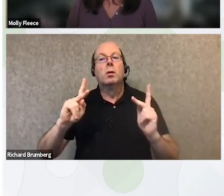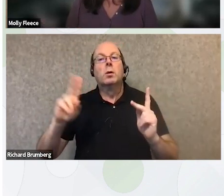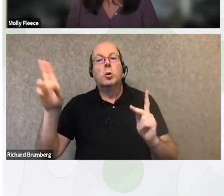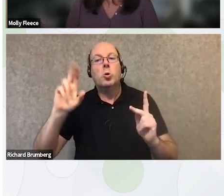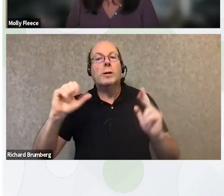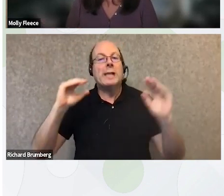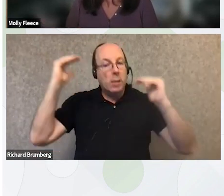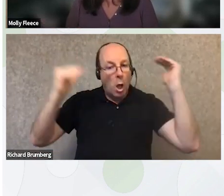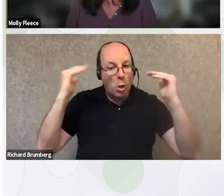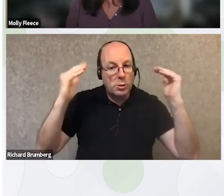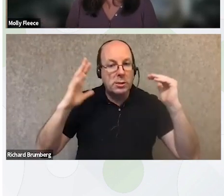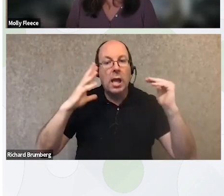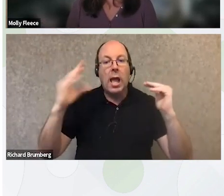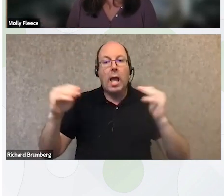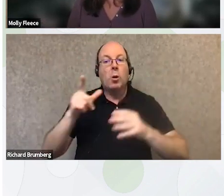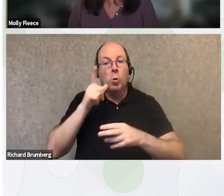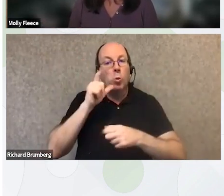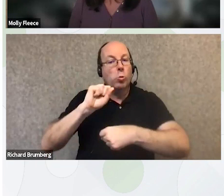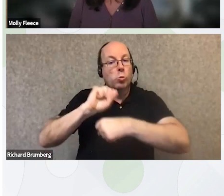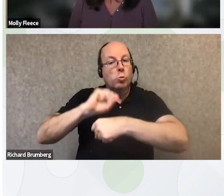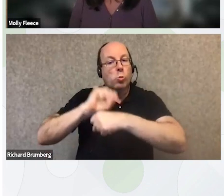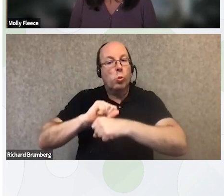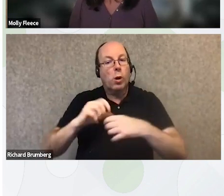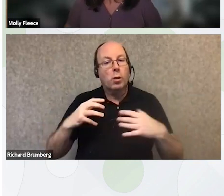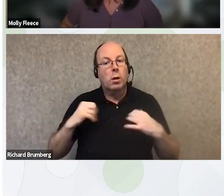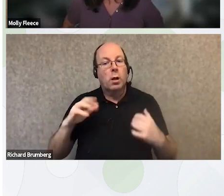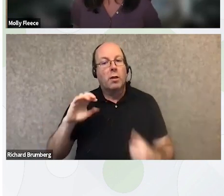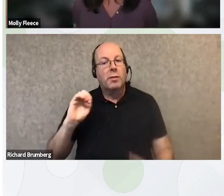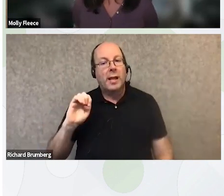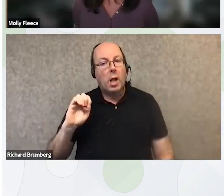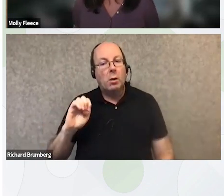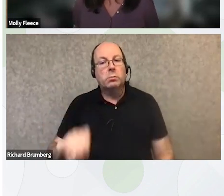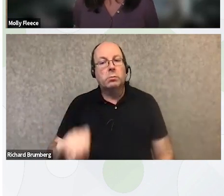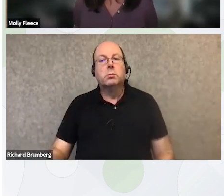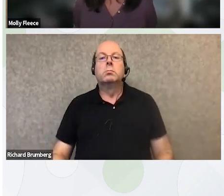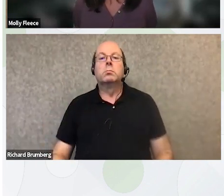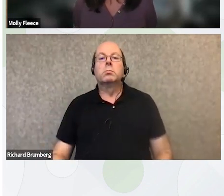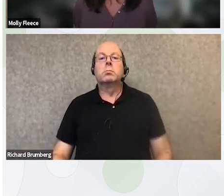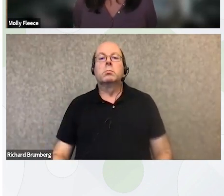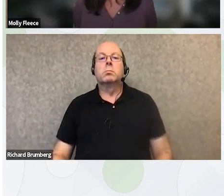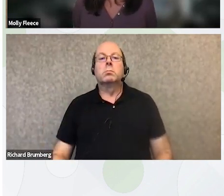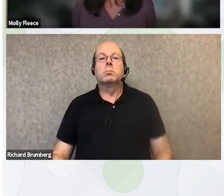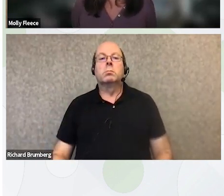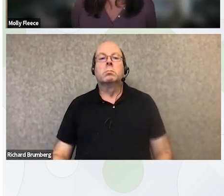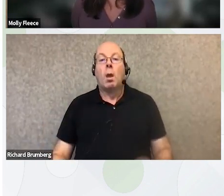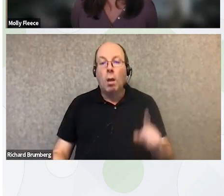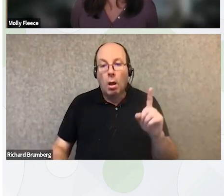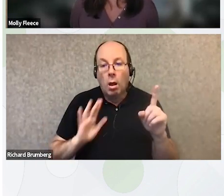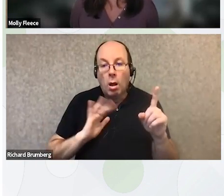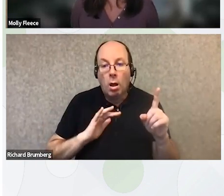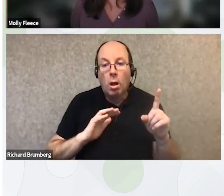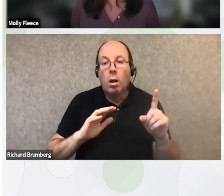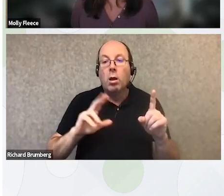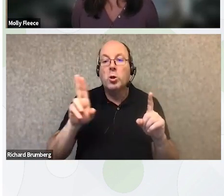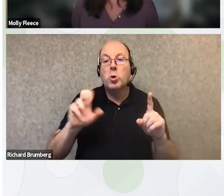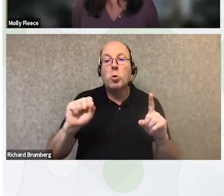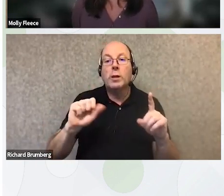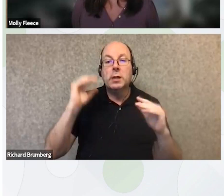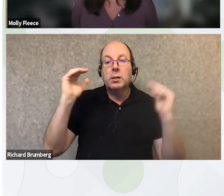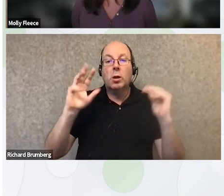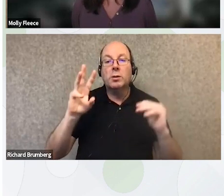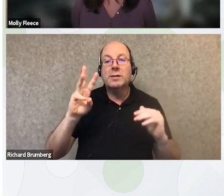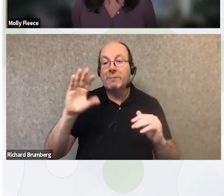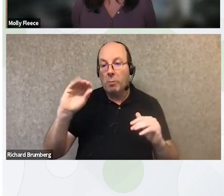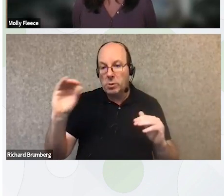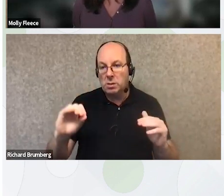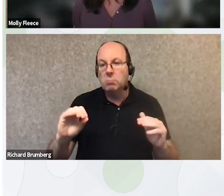thoughts and feelings about getting vaccinated. And so while it was encouraging to see that 65% of all U.S. adults agree that the